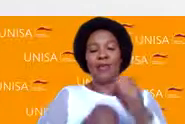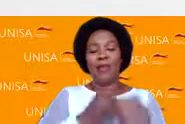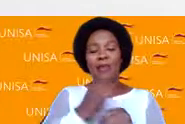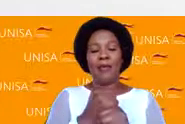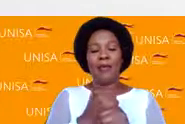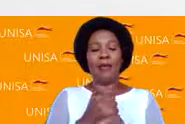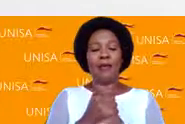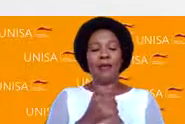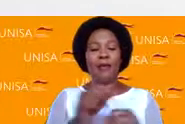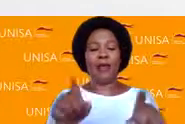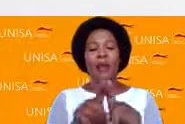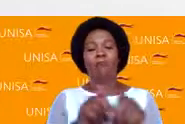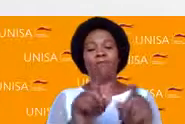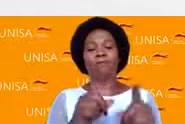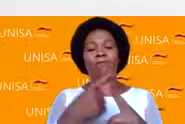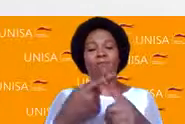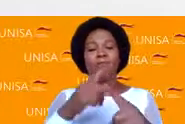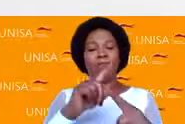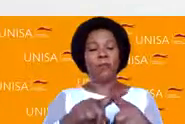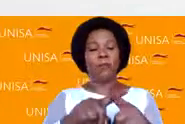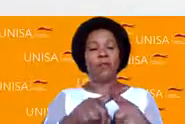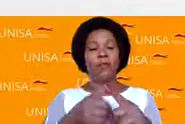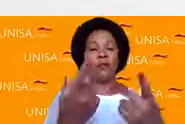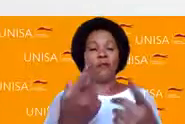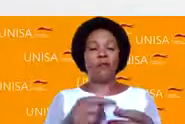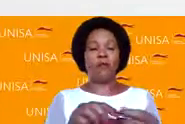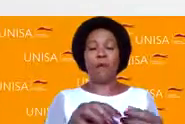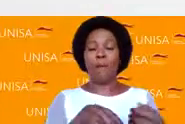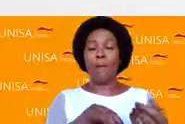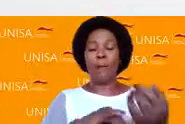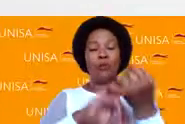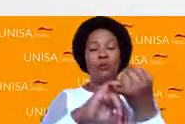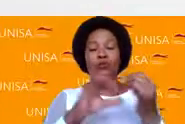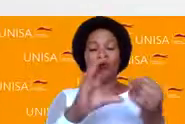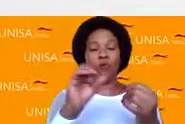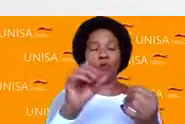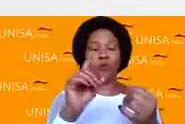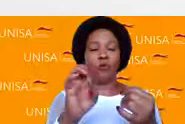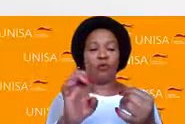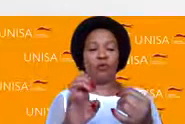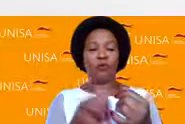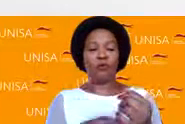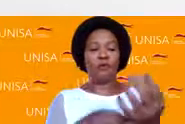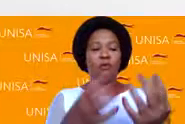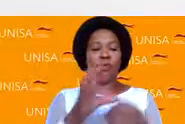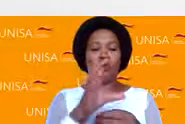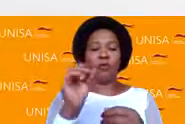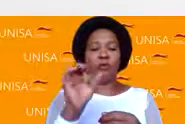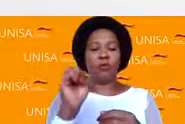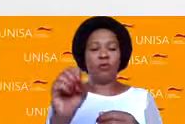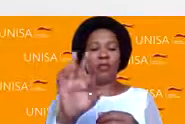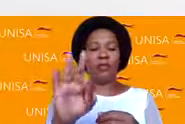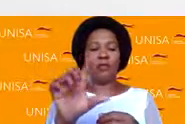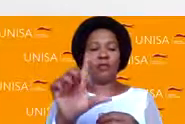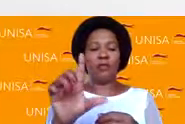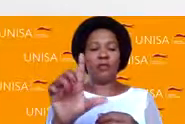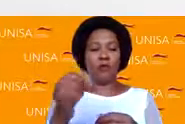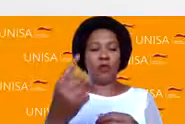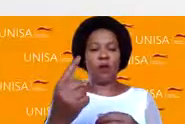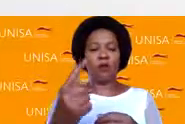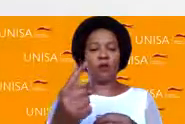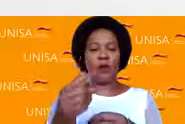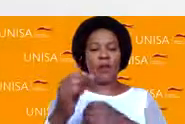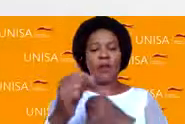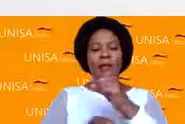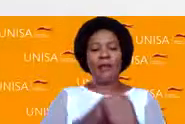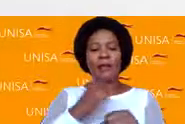for instance, the example over here, it will be module code course 3701, followed by the year, and then followed by which